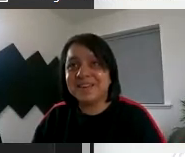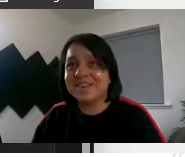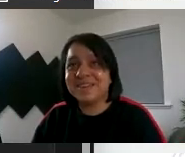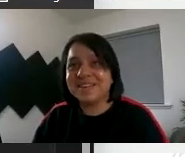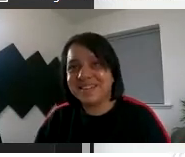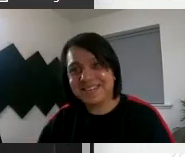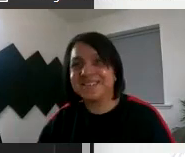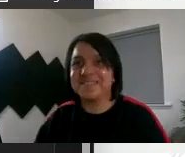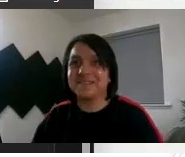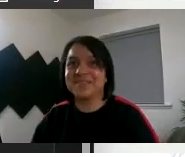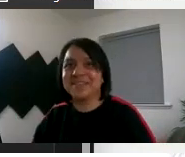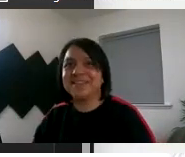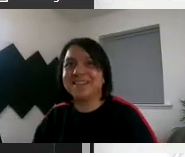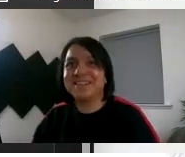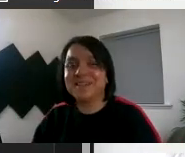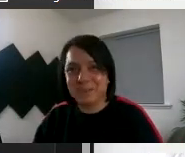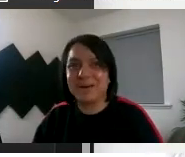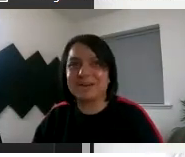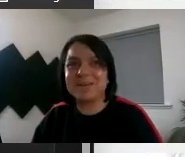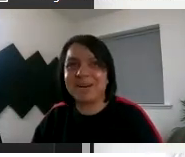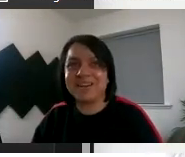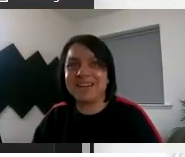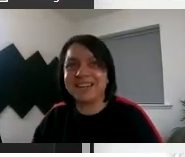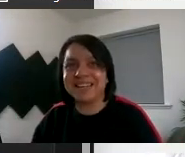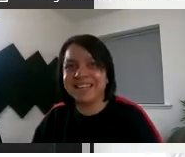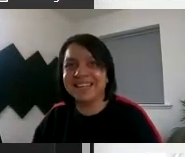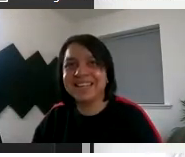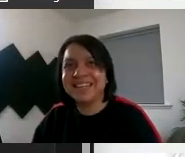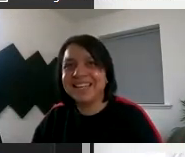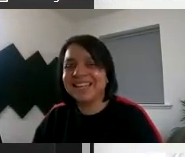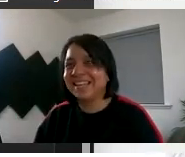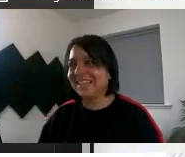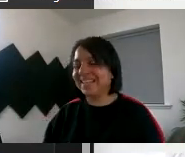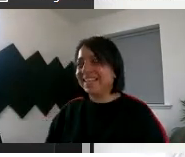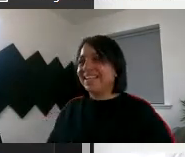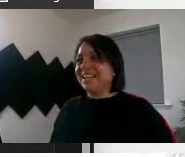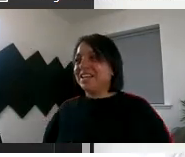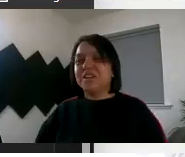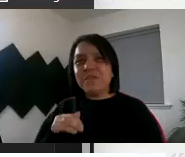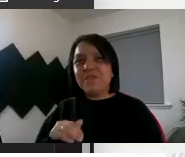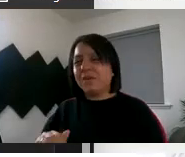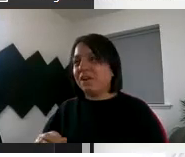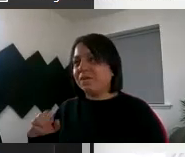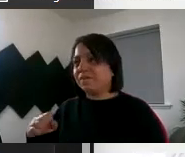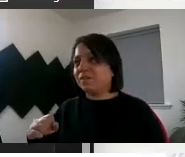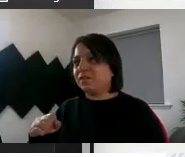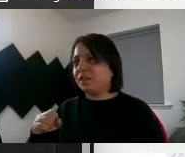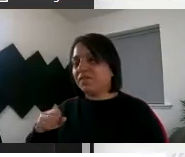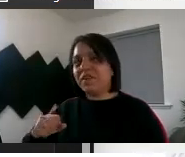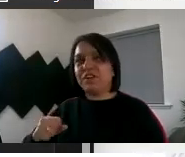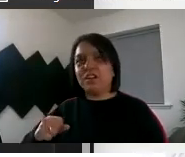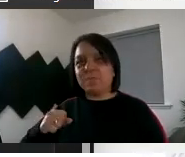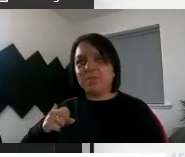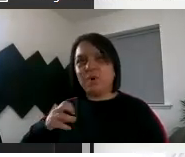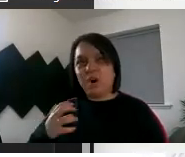Yeah. Yeah. So, someone backed you up, Harsha. Thank you. So it's very like, I